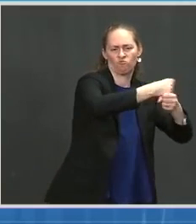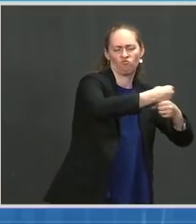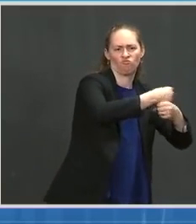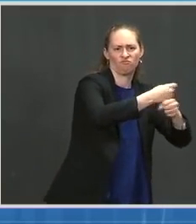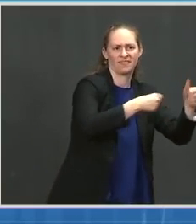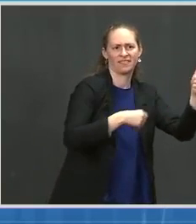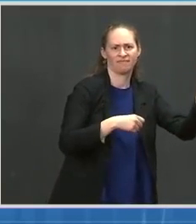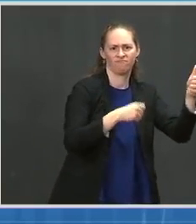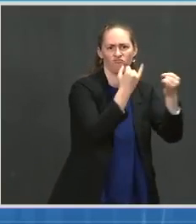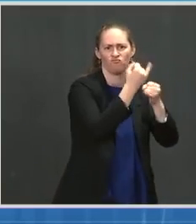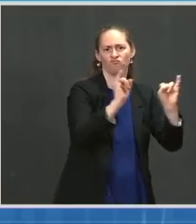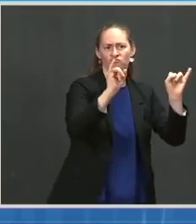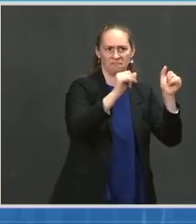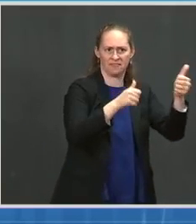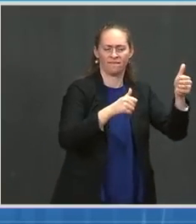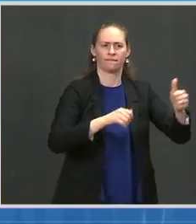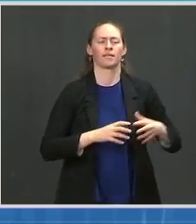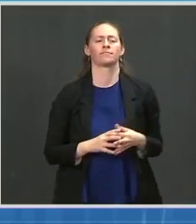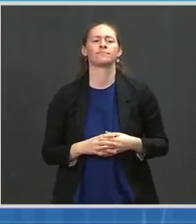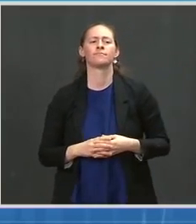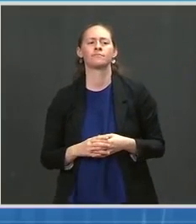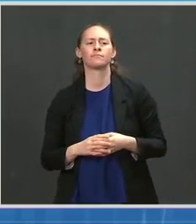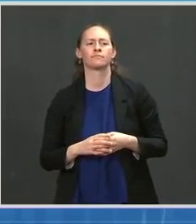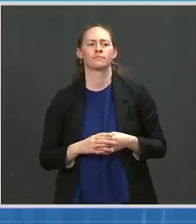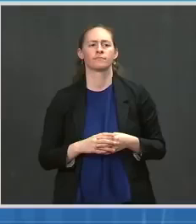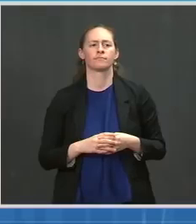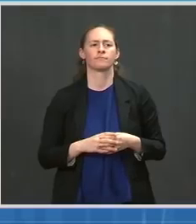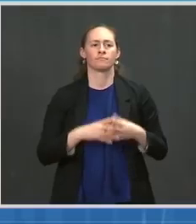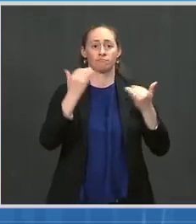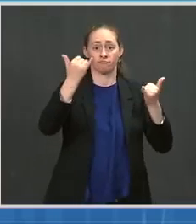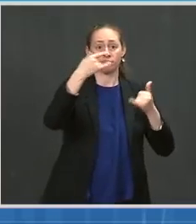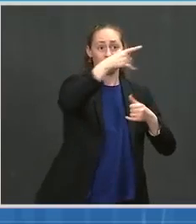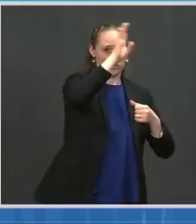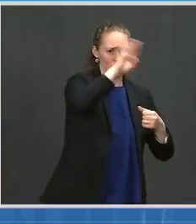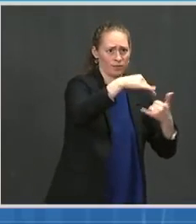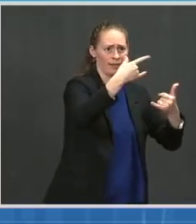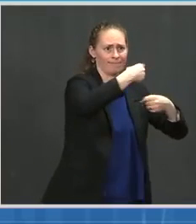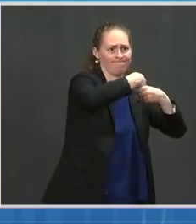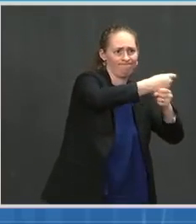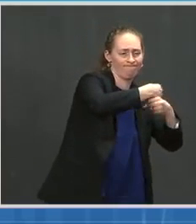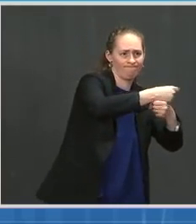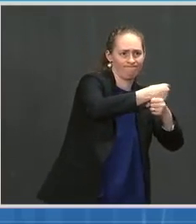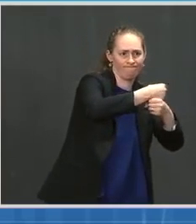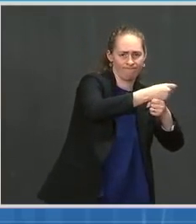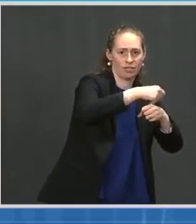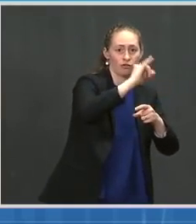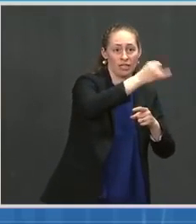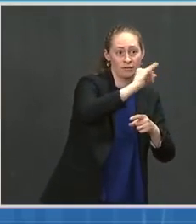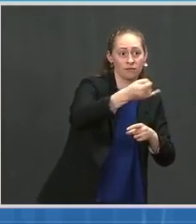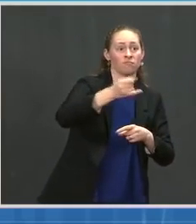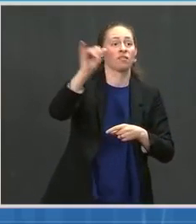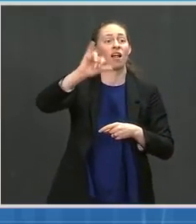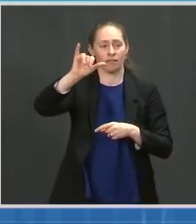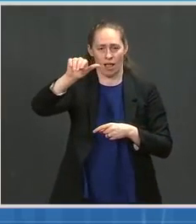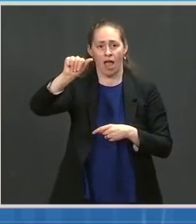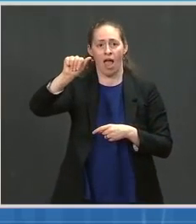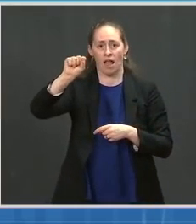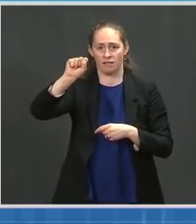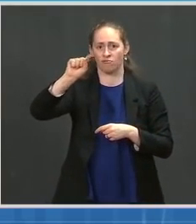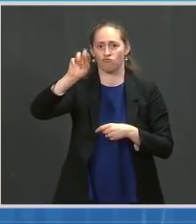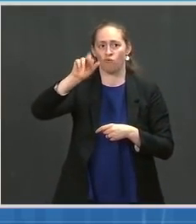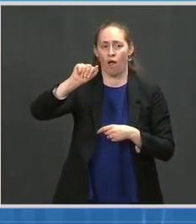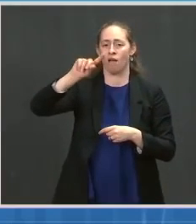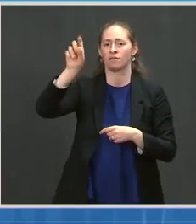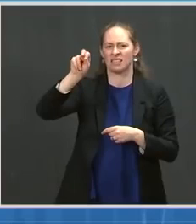at one point produced both J&J vaccine and AstraZeneca. It will now only produce